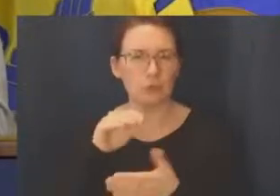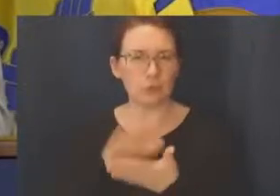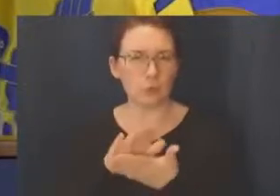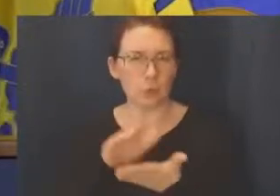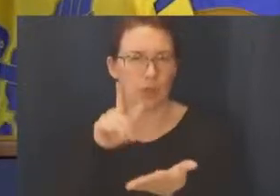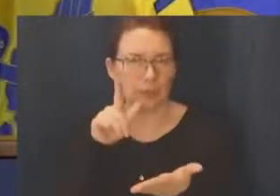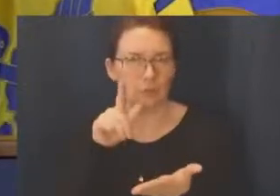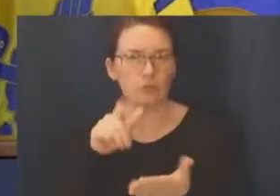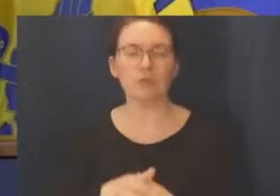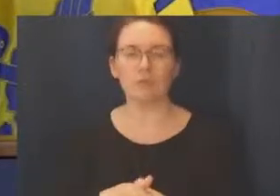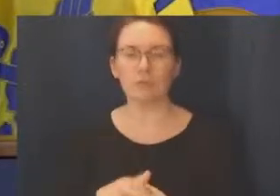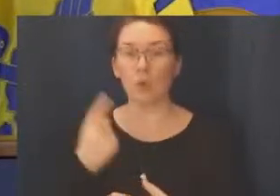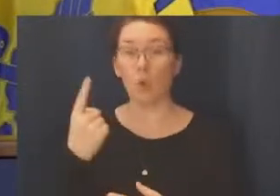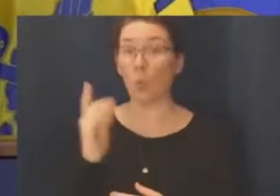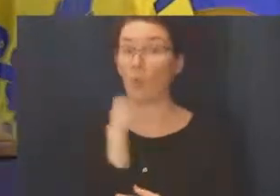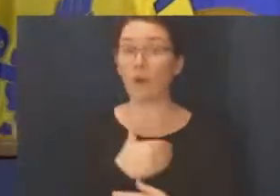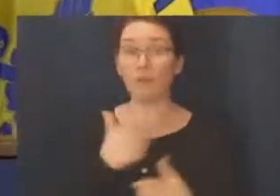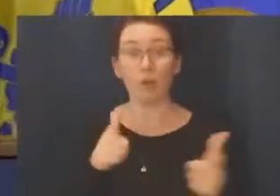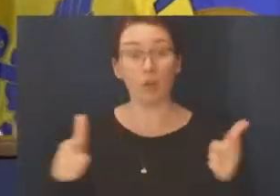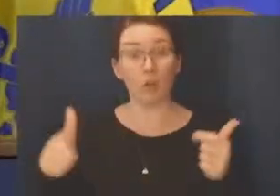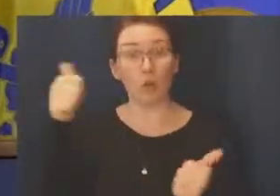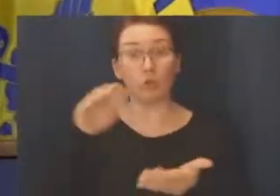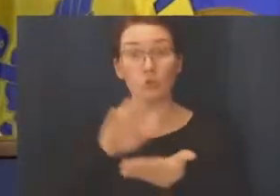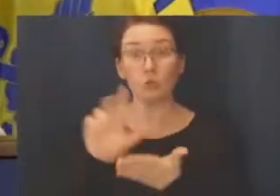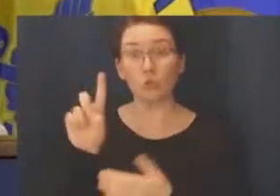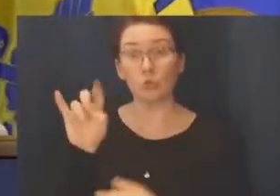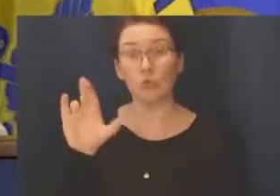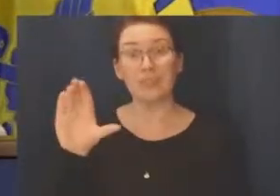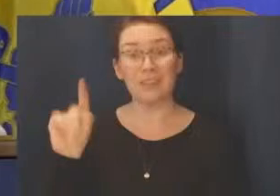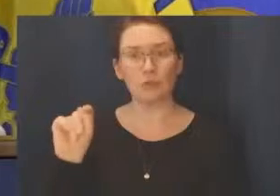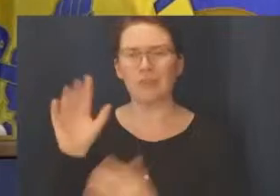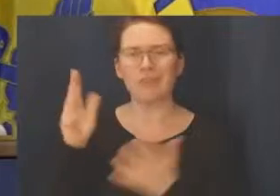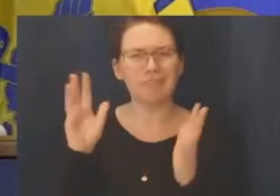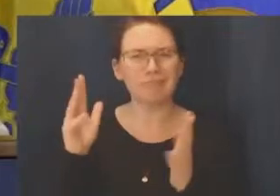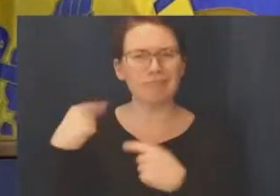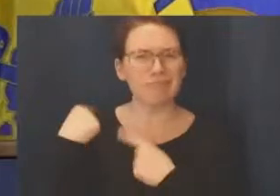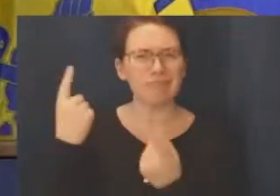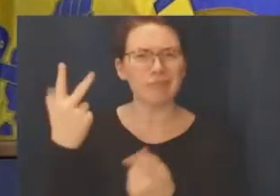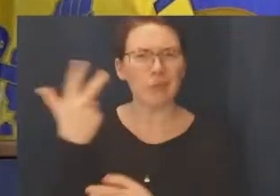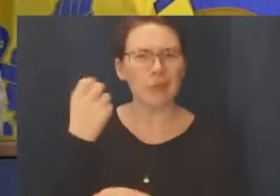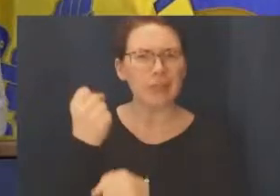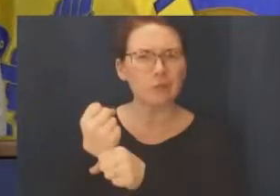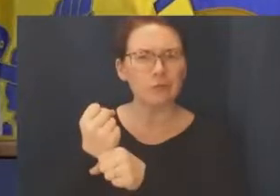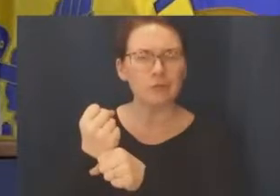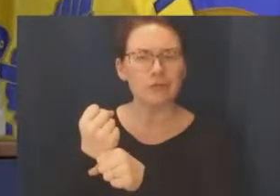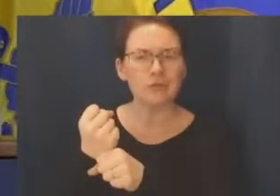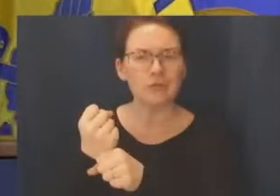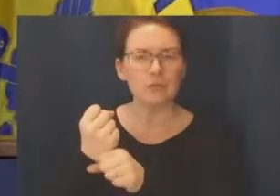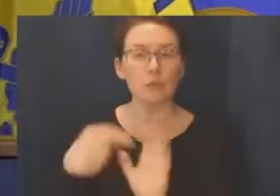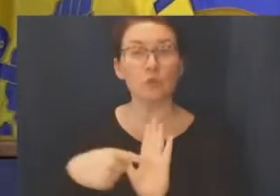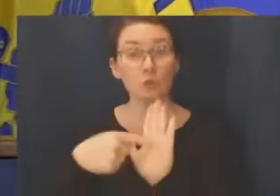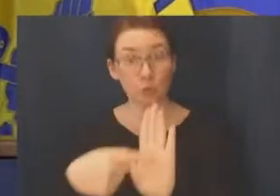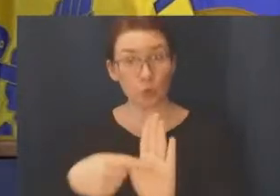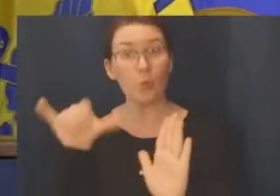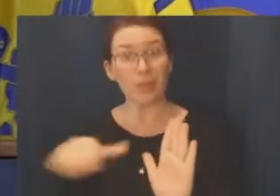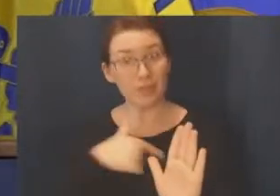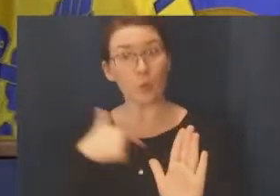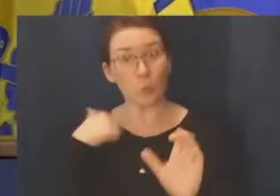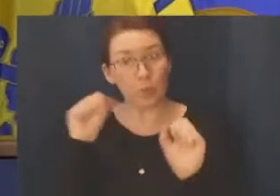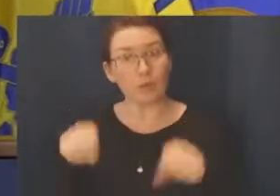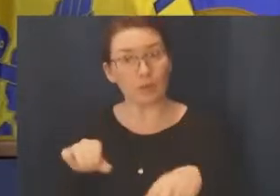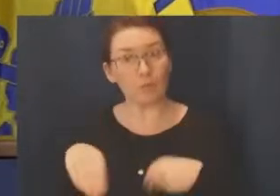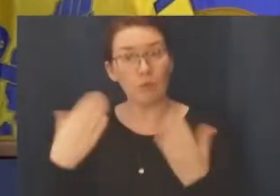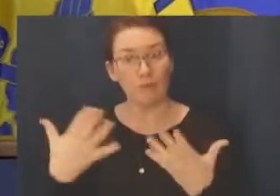of our largest school districts has been doing this for 3 years already, showing that we can provide a healthy environment